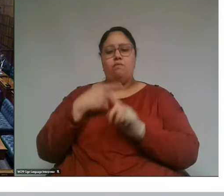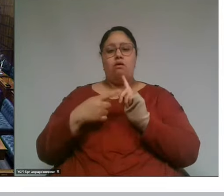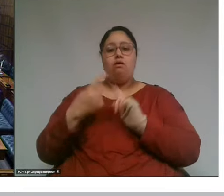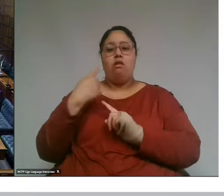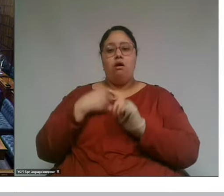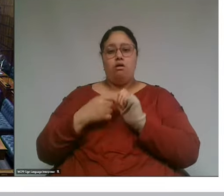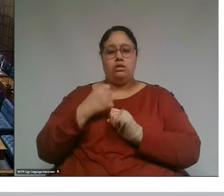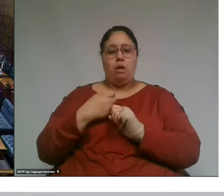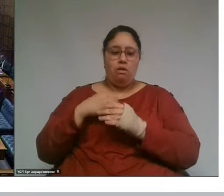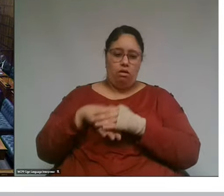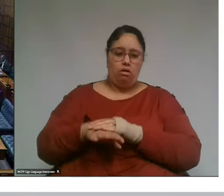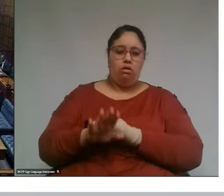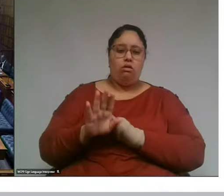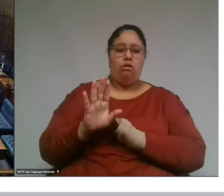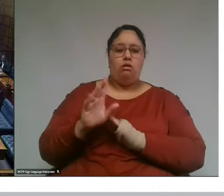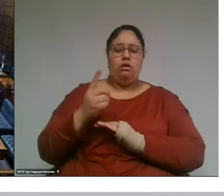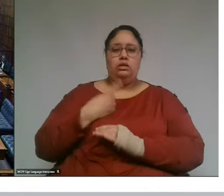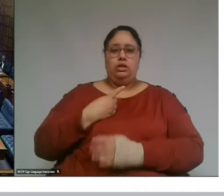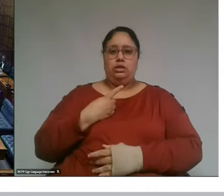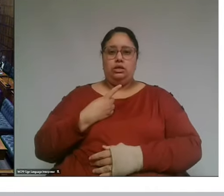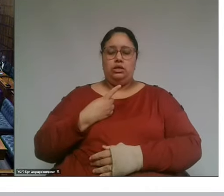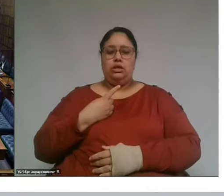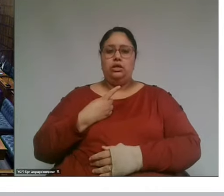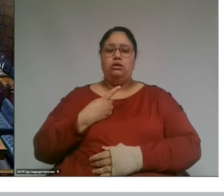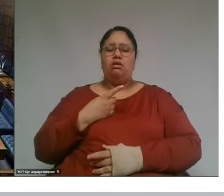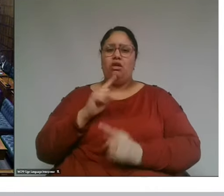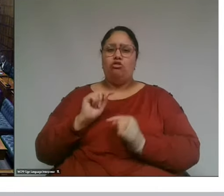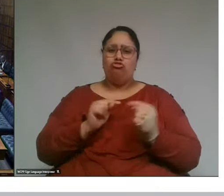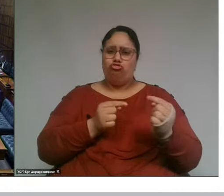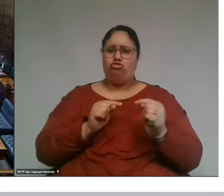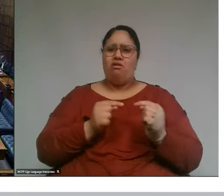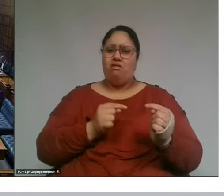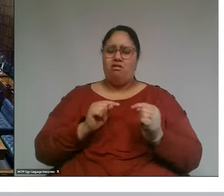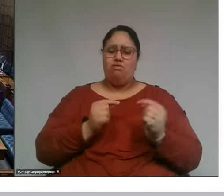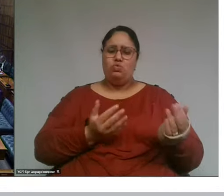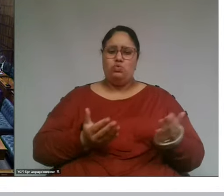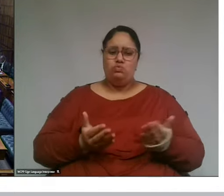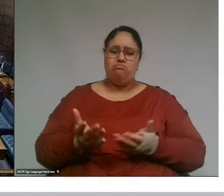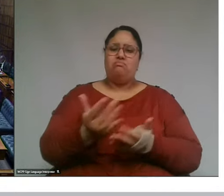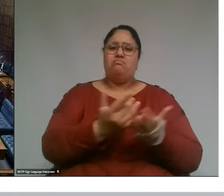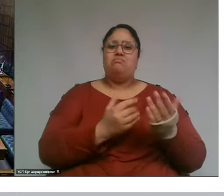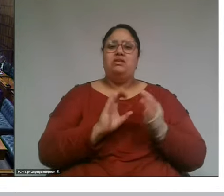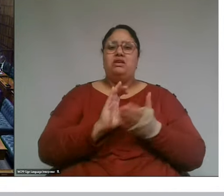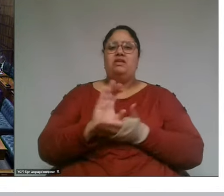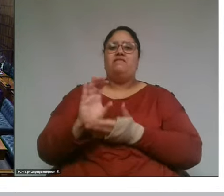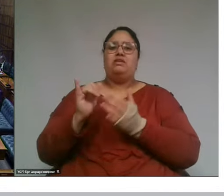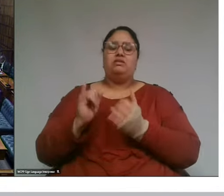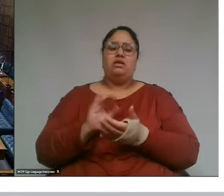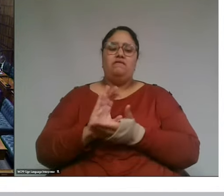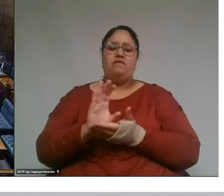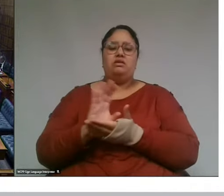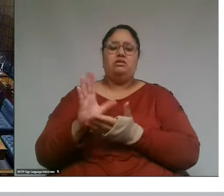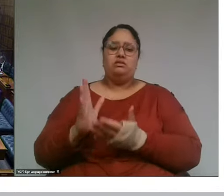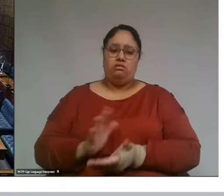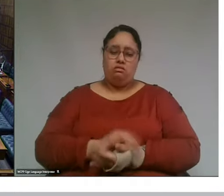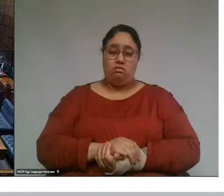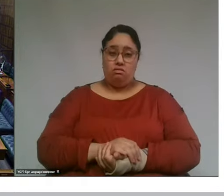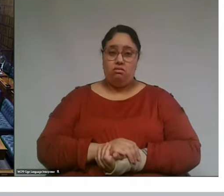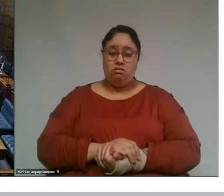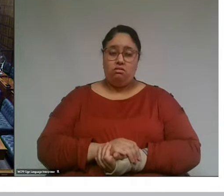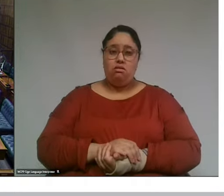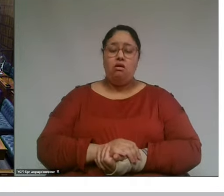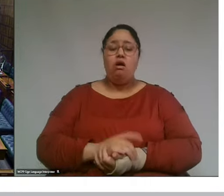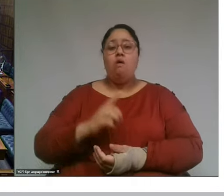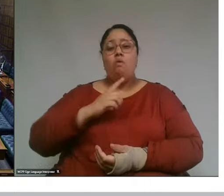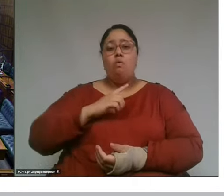popped in there uh they're struggling to really attract investors uh because